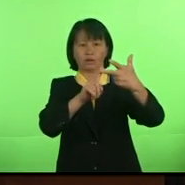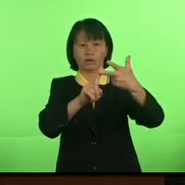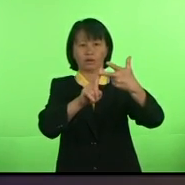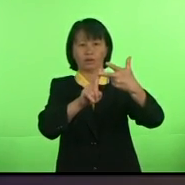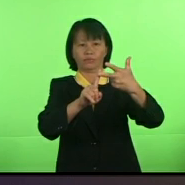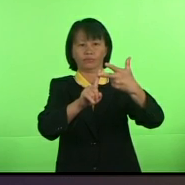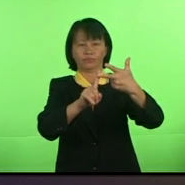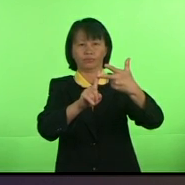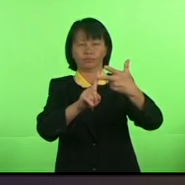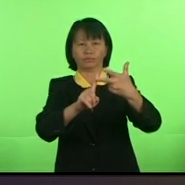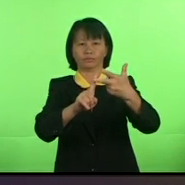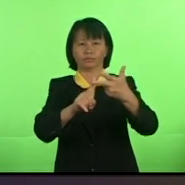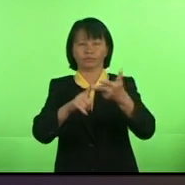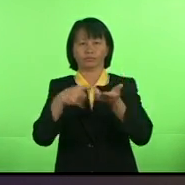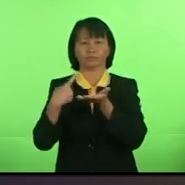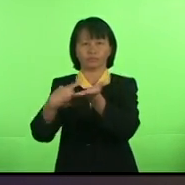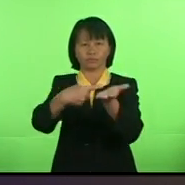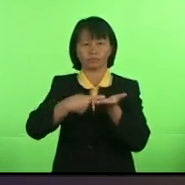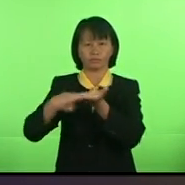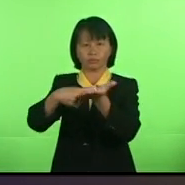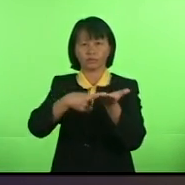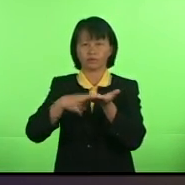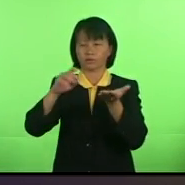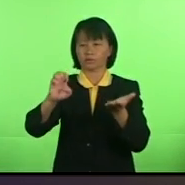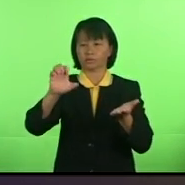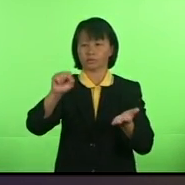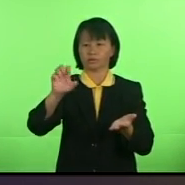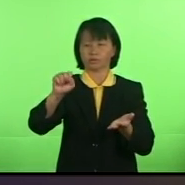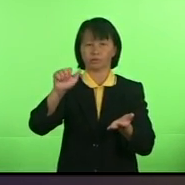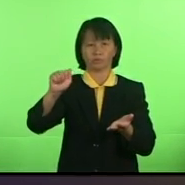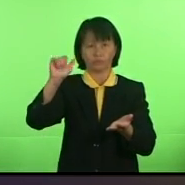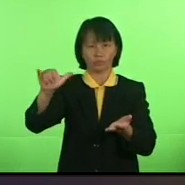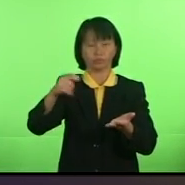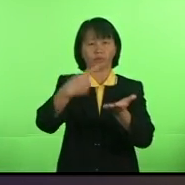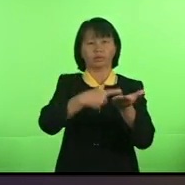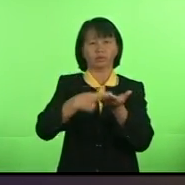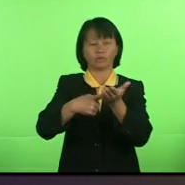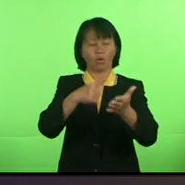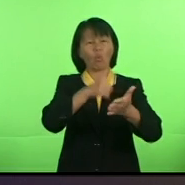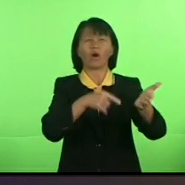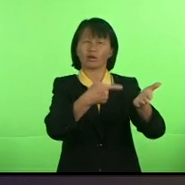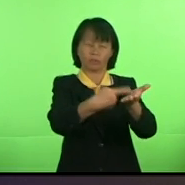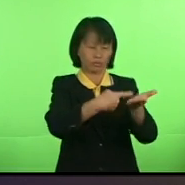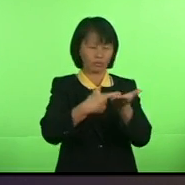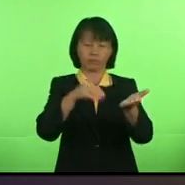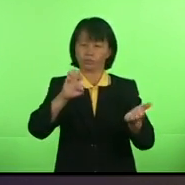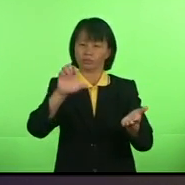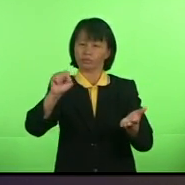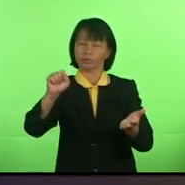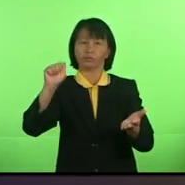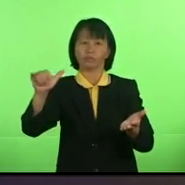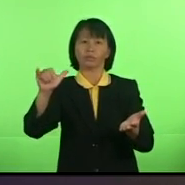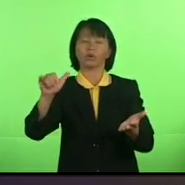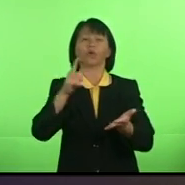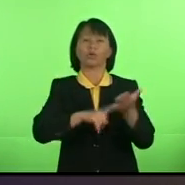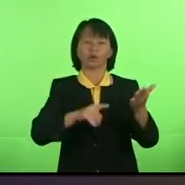third essay called discussion essay. What is discussion essay? Discussion essay is